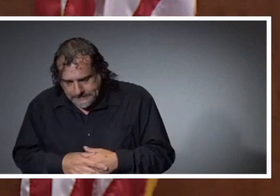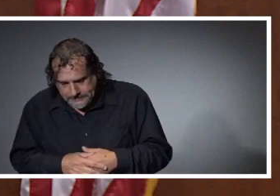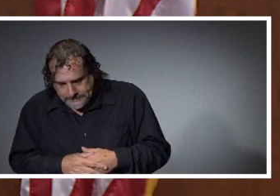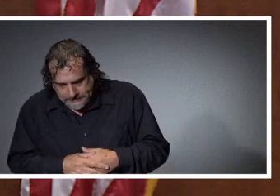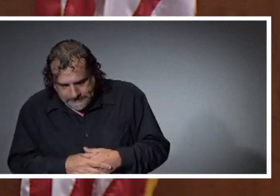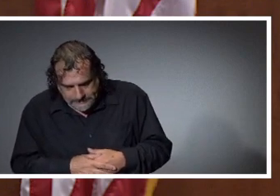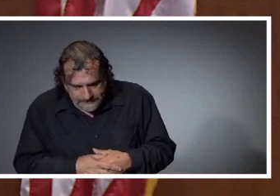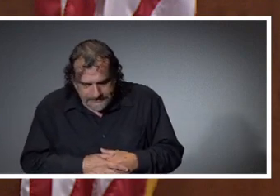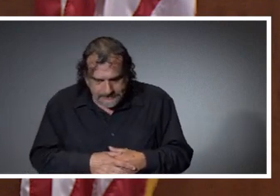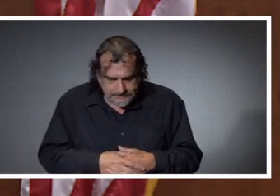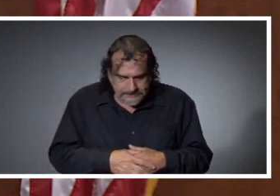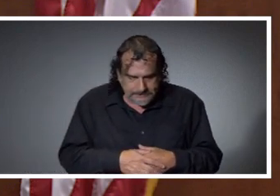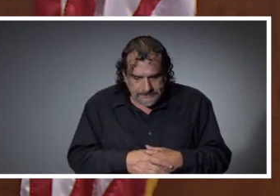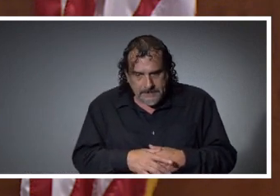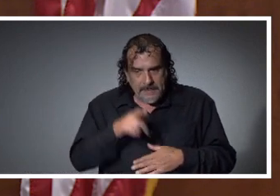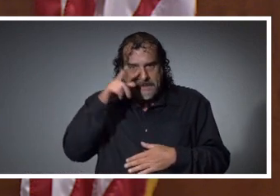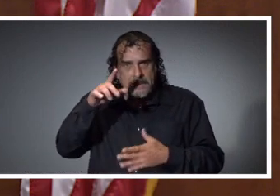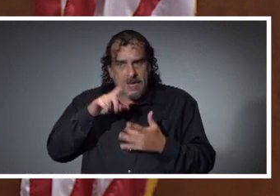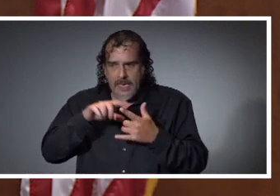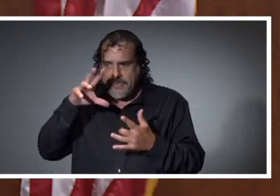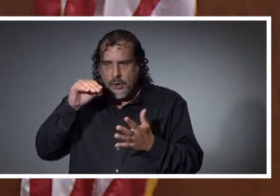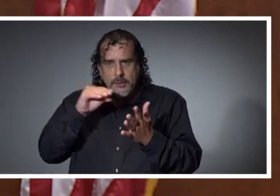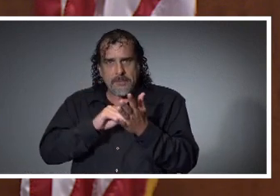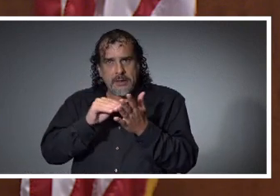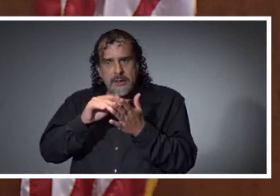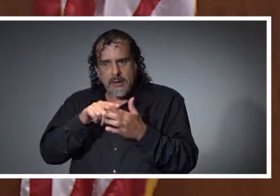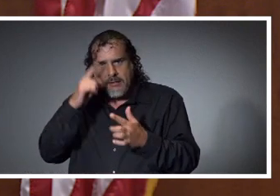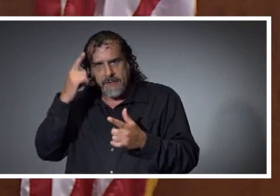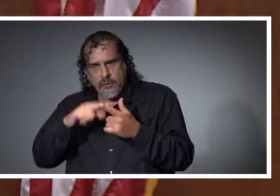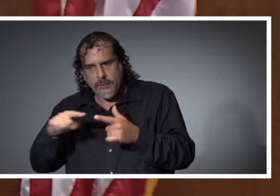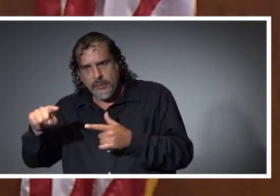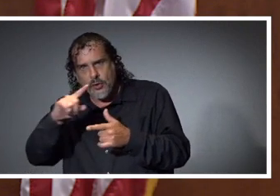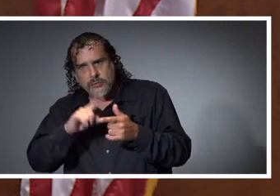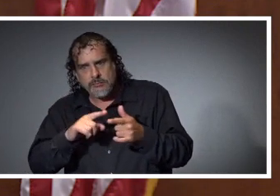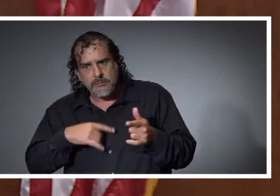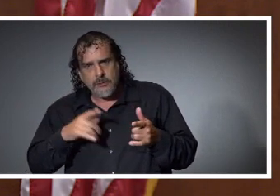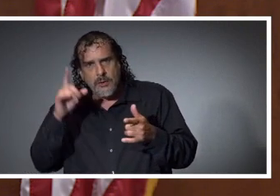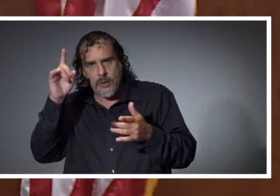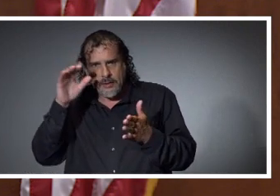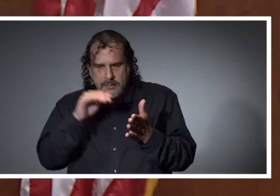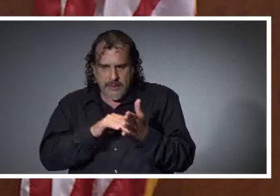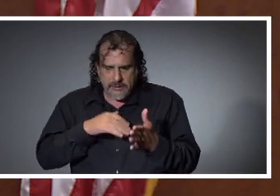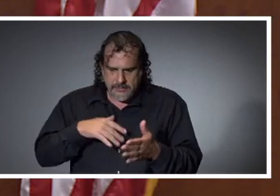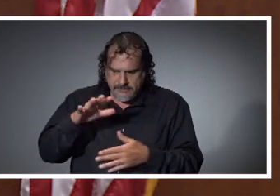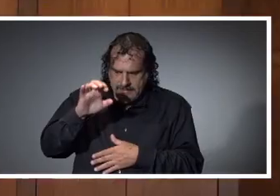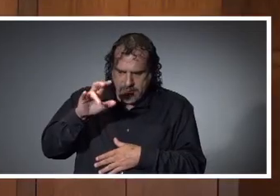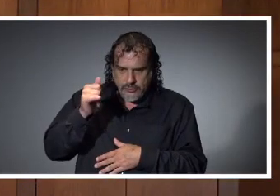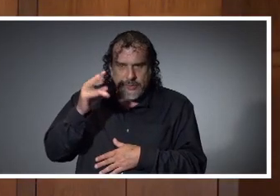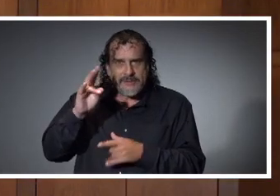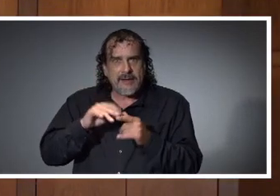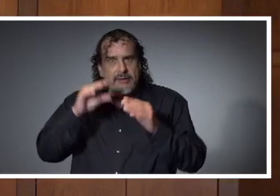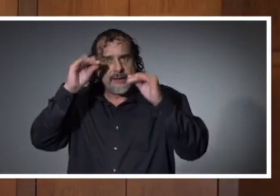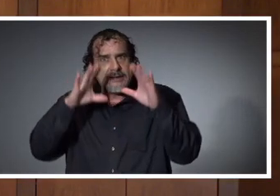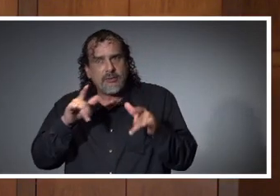that $30 million for those 23,157 teachers, and I'm real excited about that.